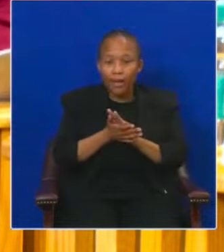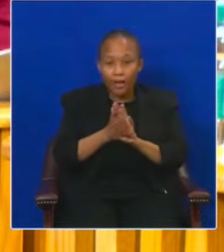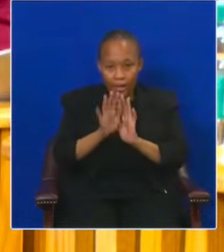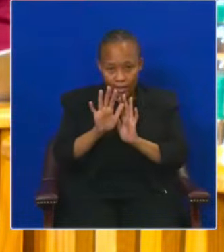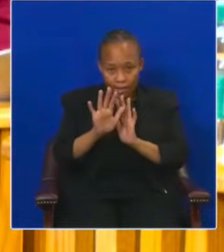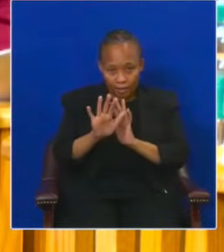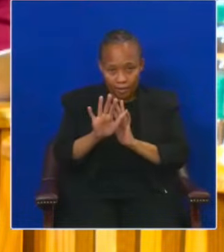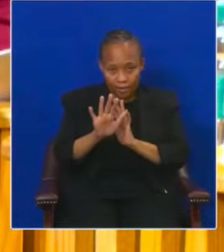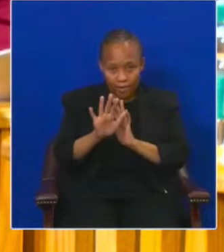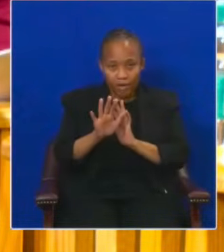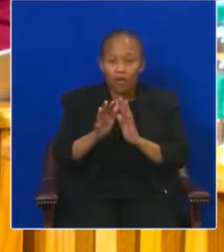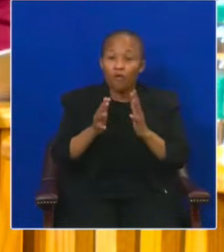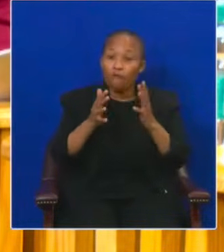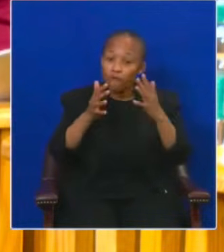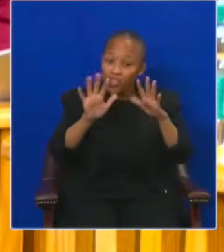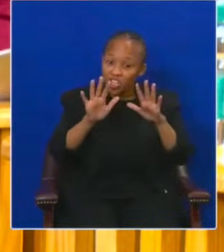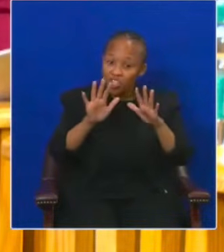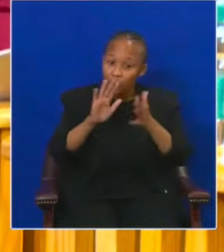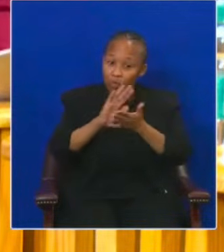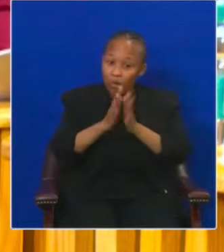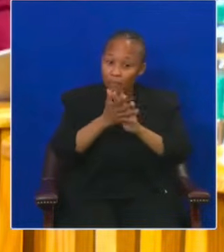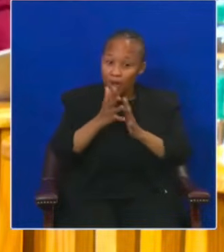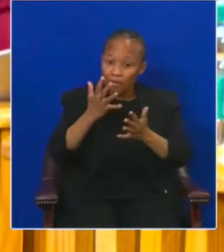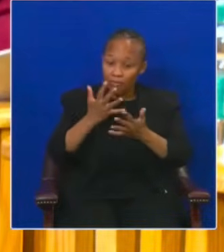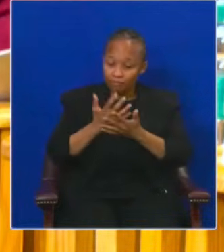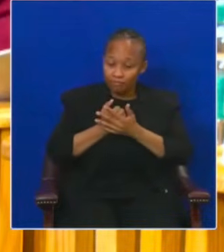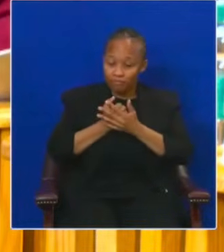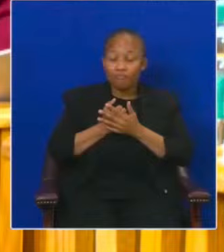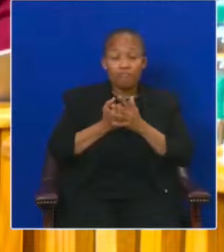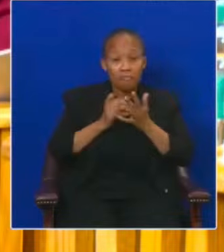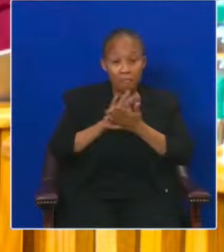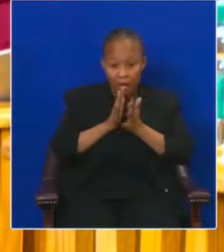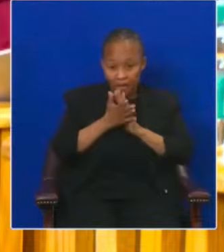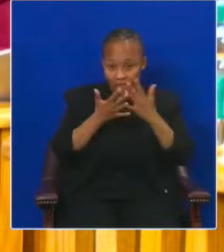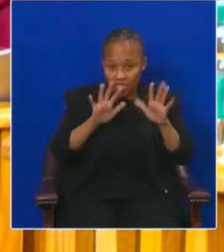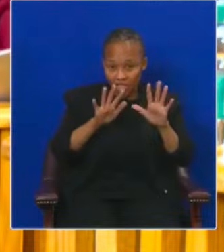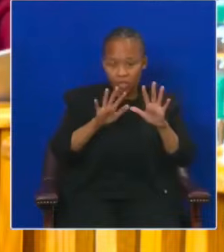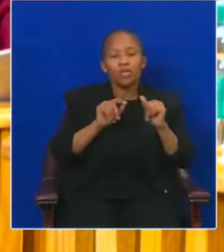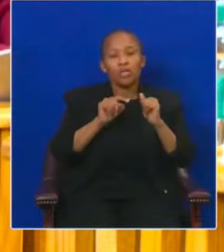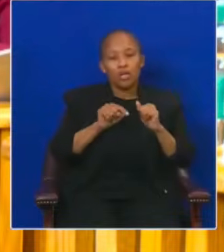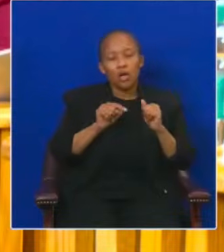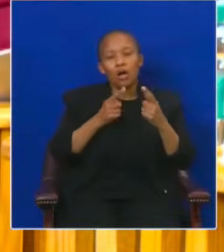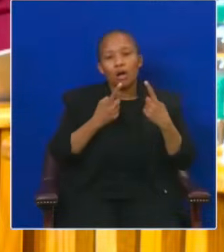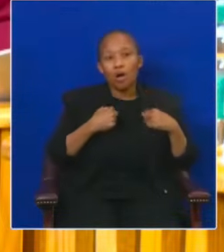residence and proceed to the police station.